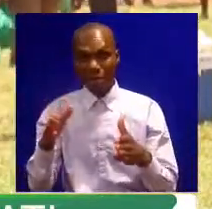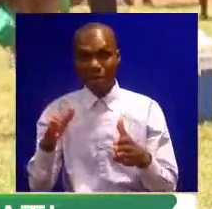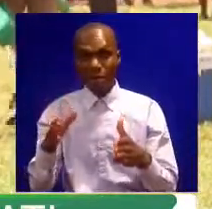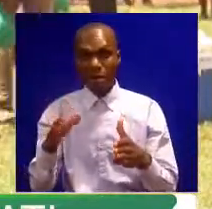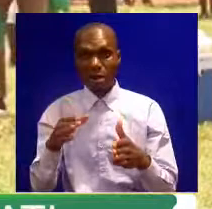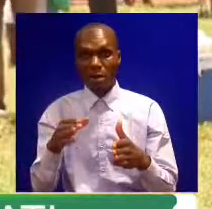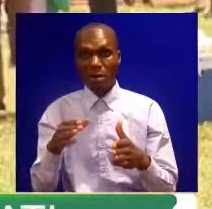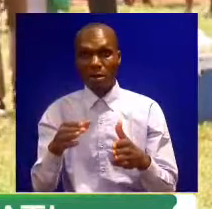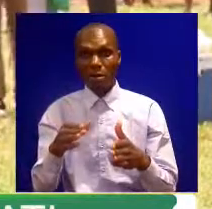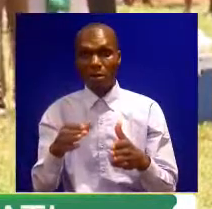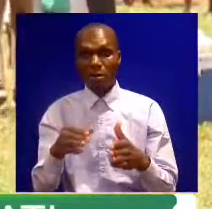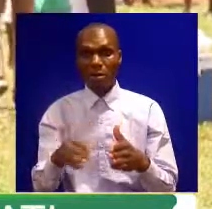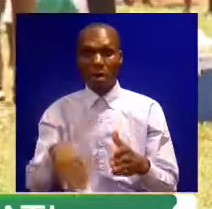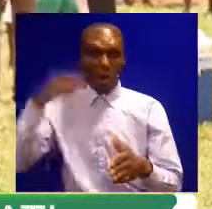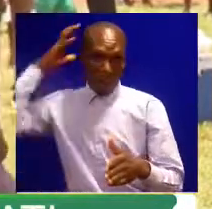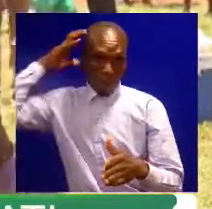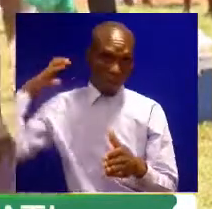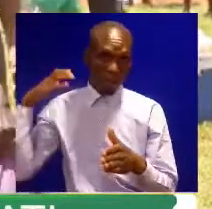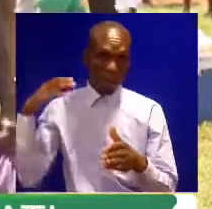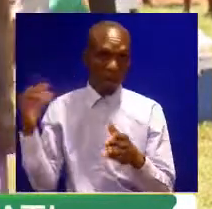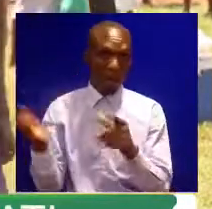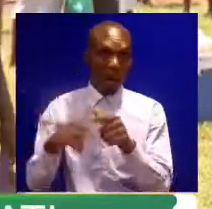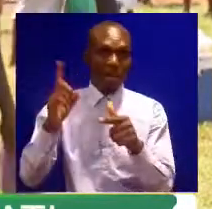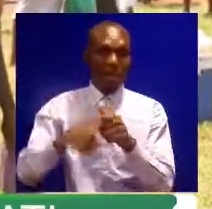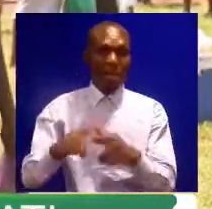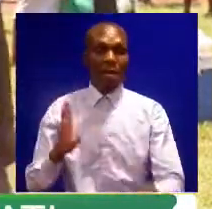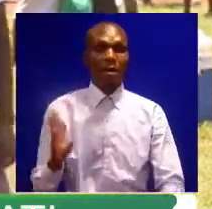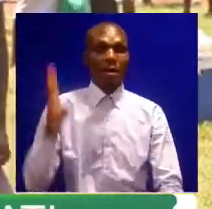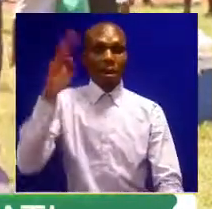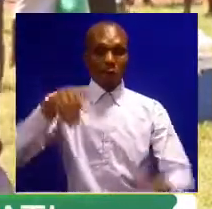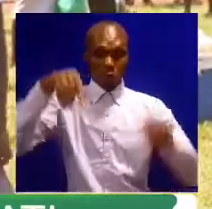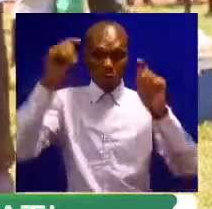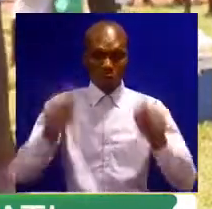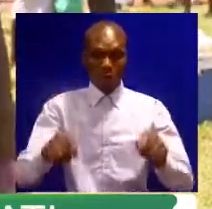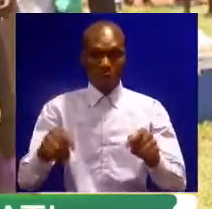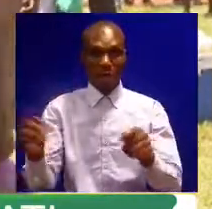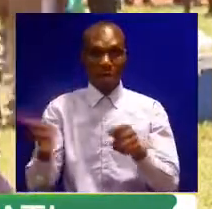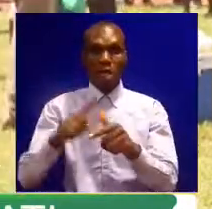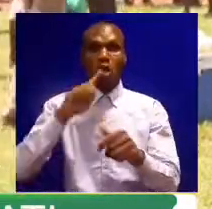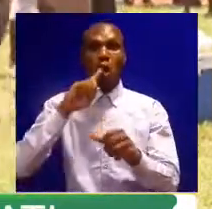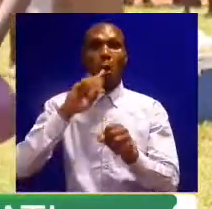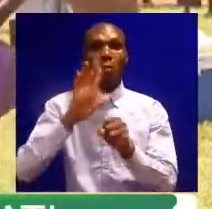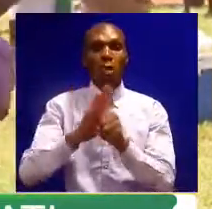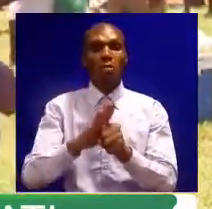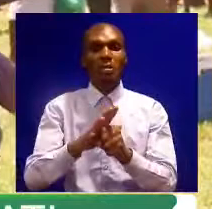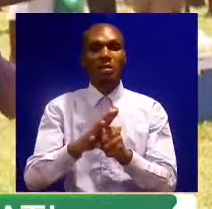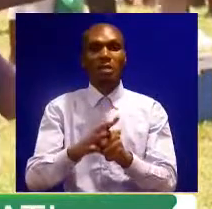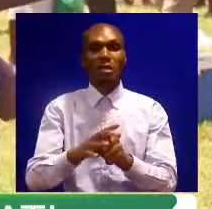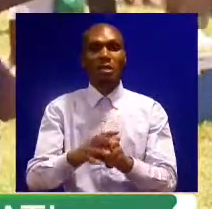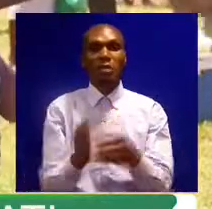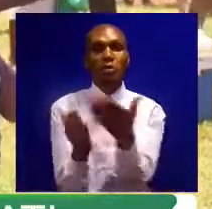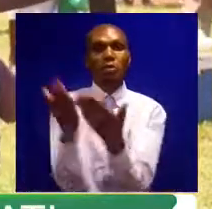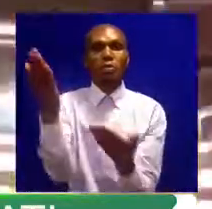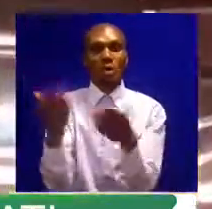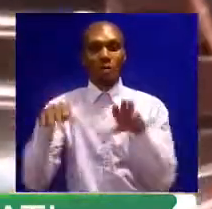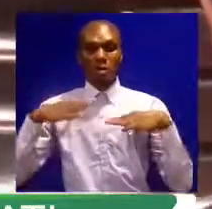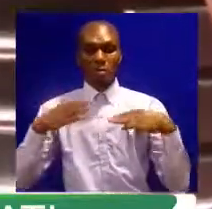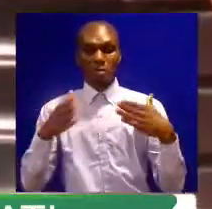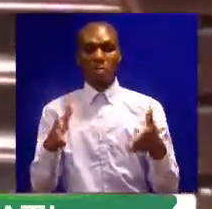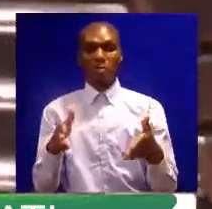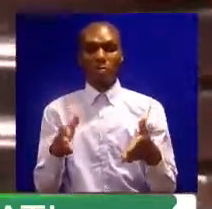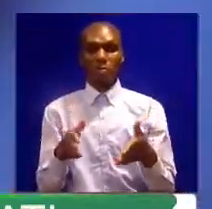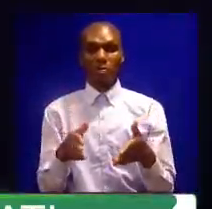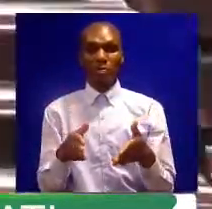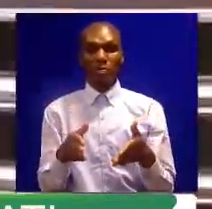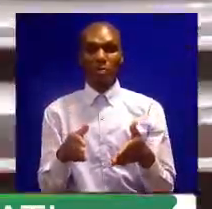bono mu gaba no mochore post marate abere ka gotye ne wali tukuria rero na kolie ira yo ko chingo ko remeremo amanyibe county ya